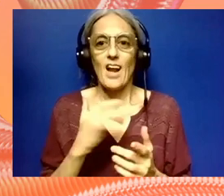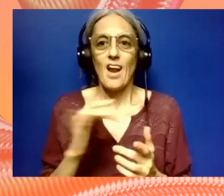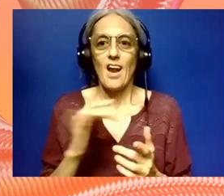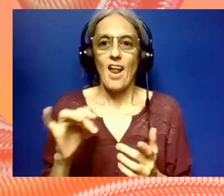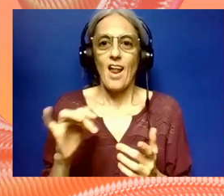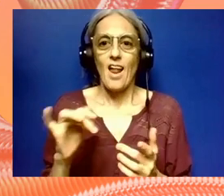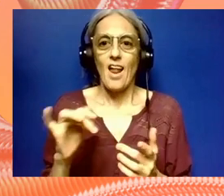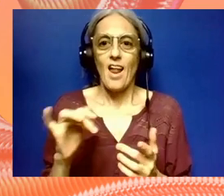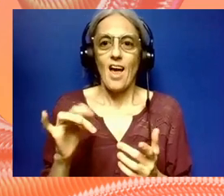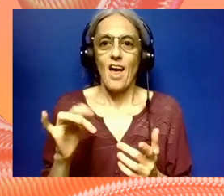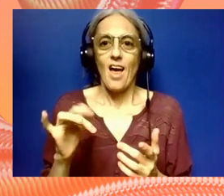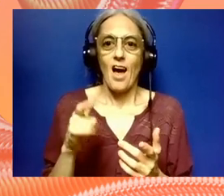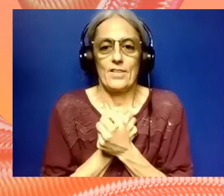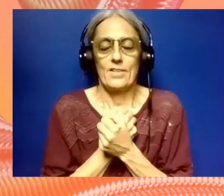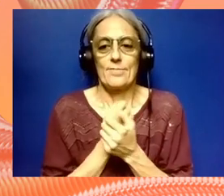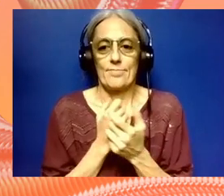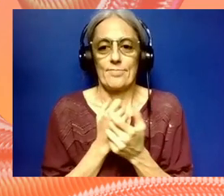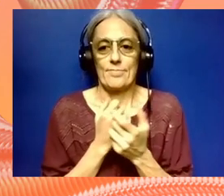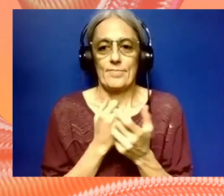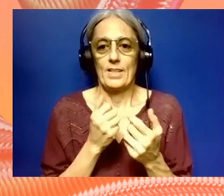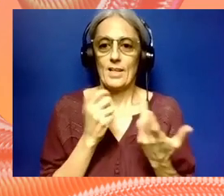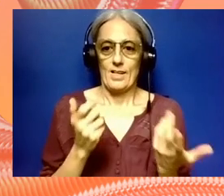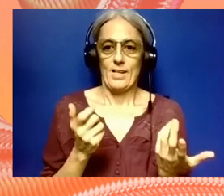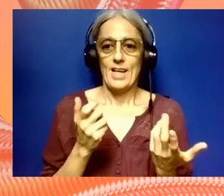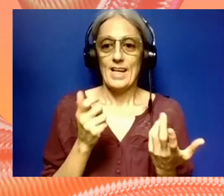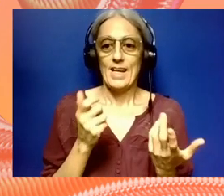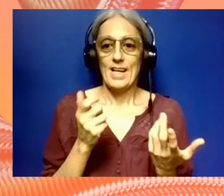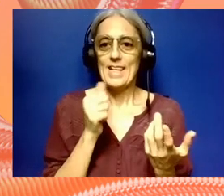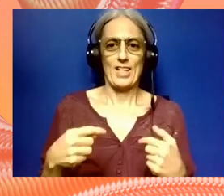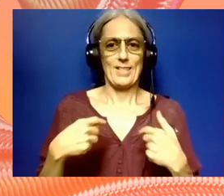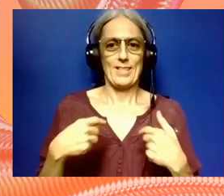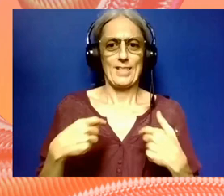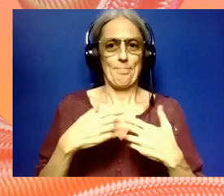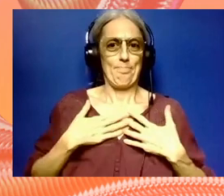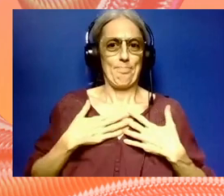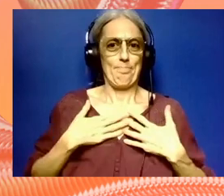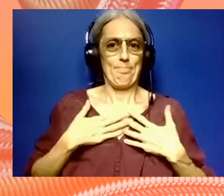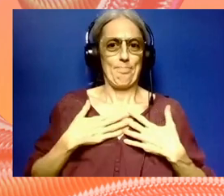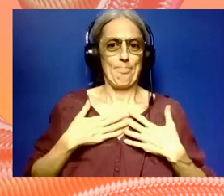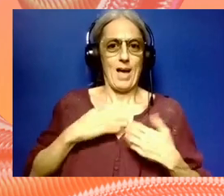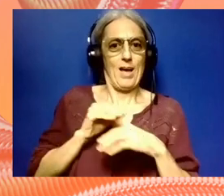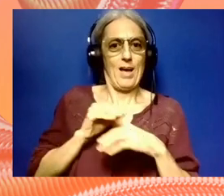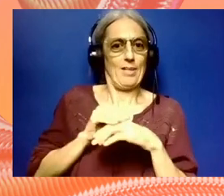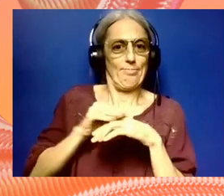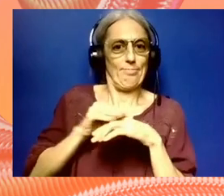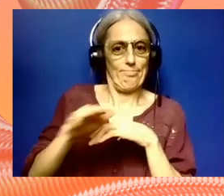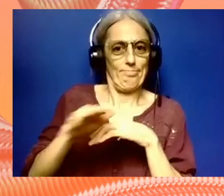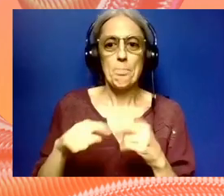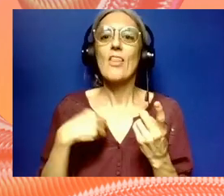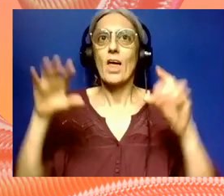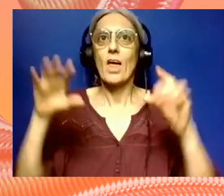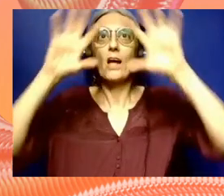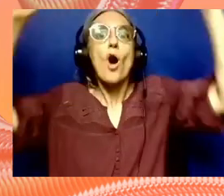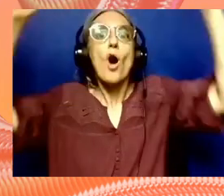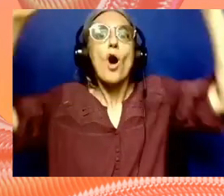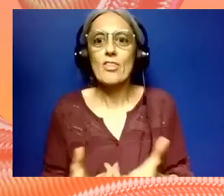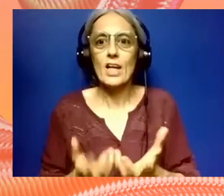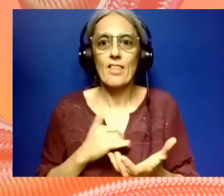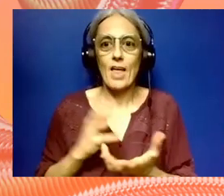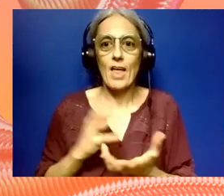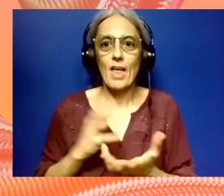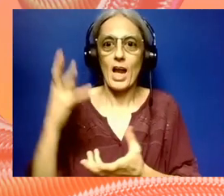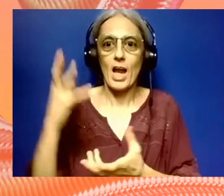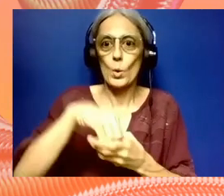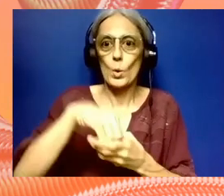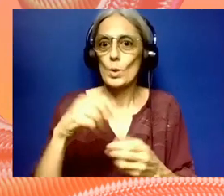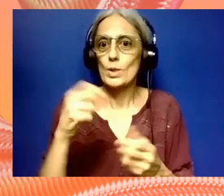all. And I think that when we feel like I'm made on purpose and these things that